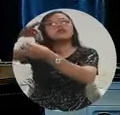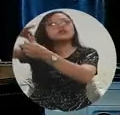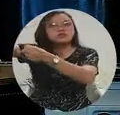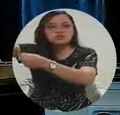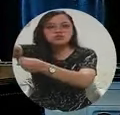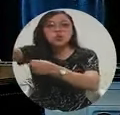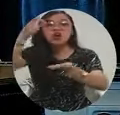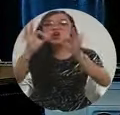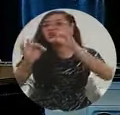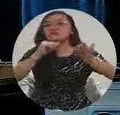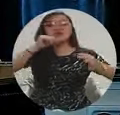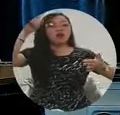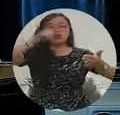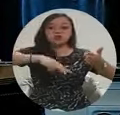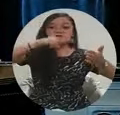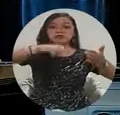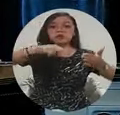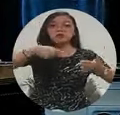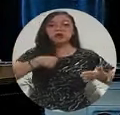weak and weak and weak.